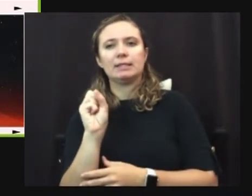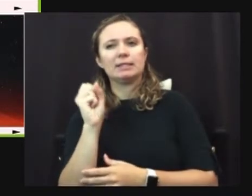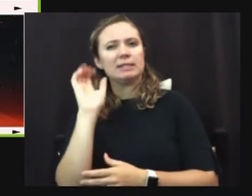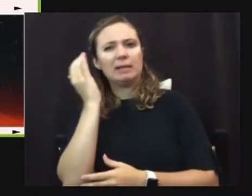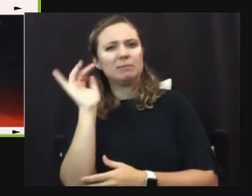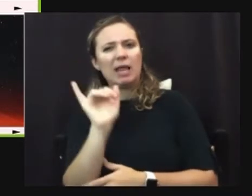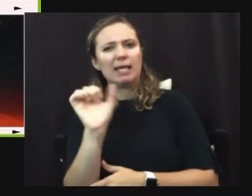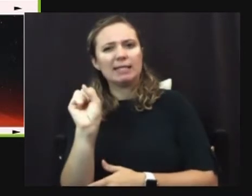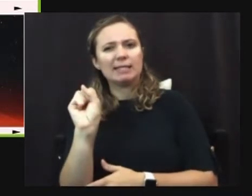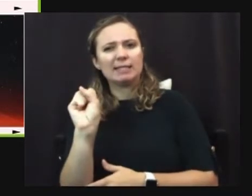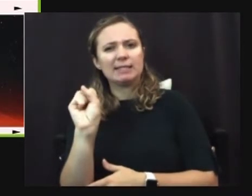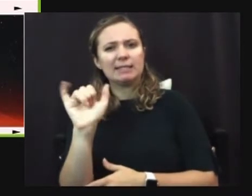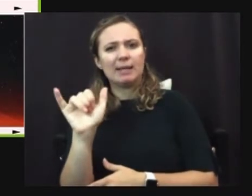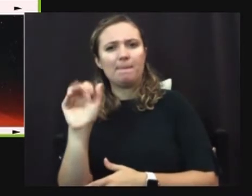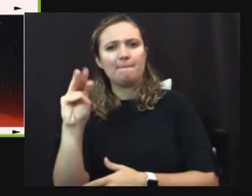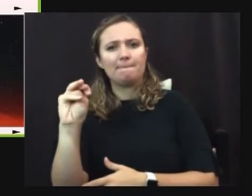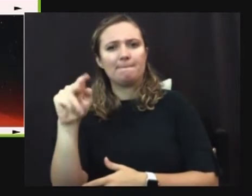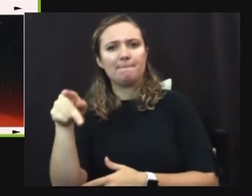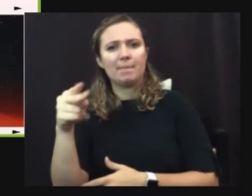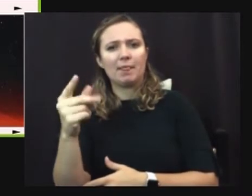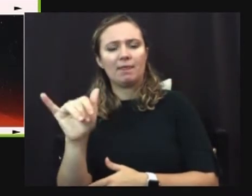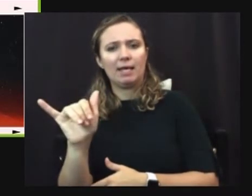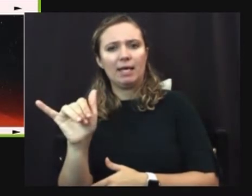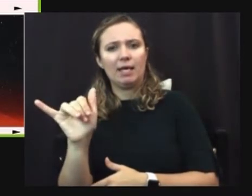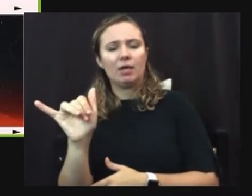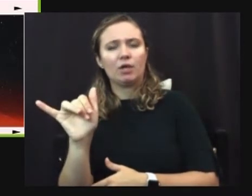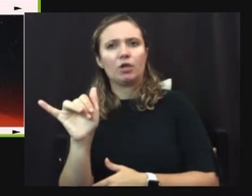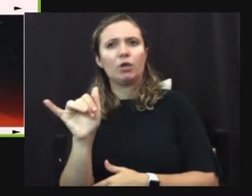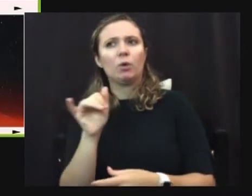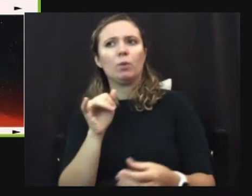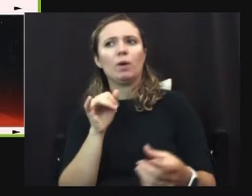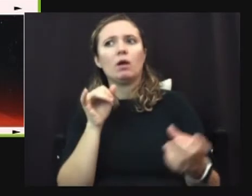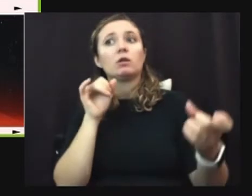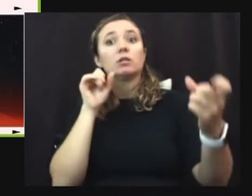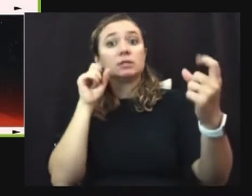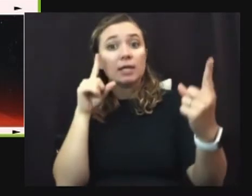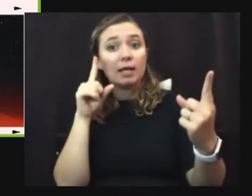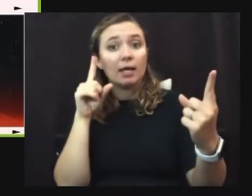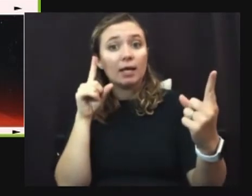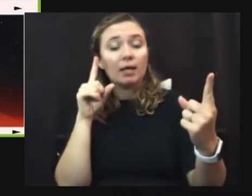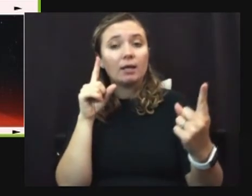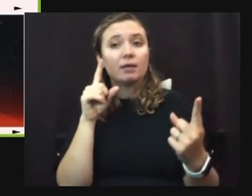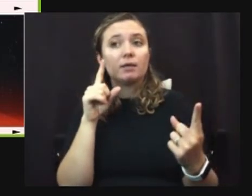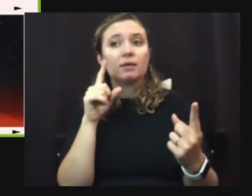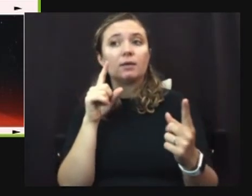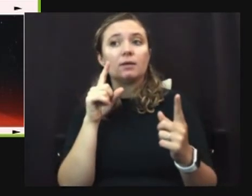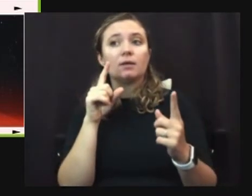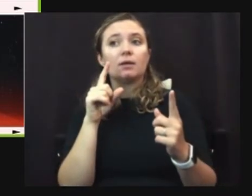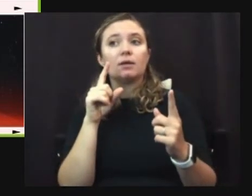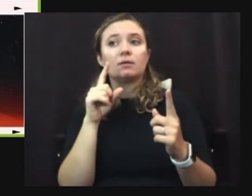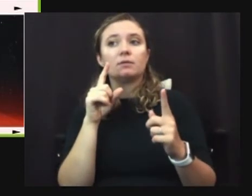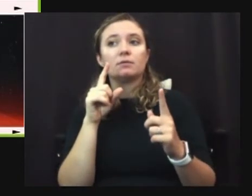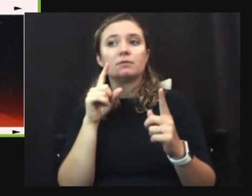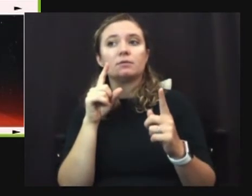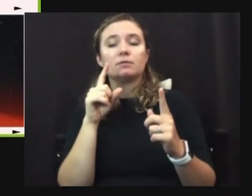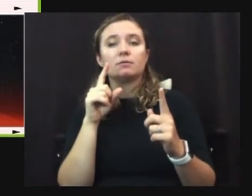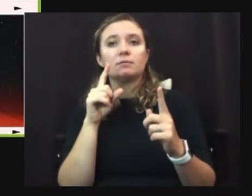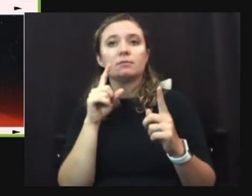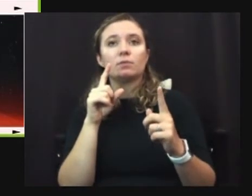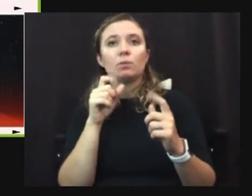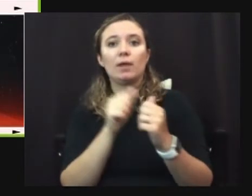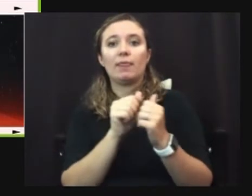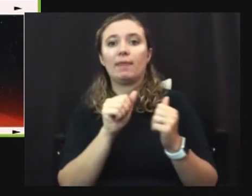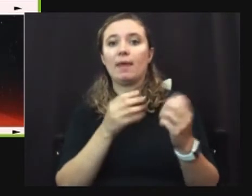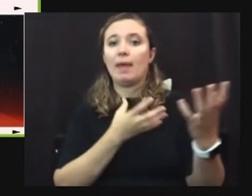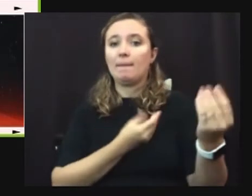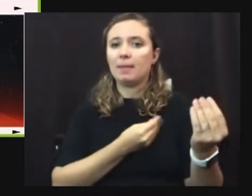and situations you understand, versus empathy is for things and people outside of your understanding. Can you expand on this? Thanks.